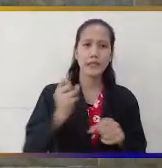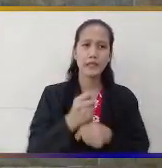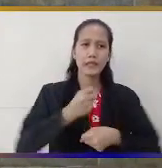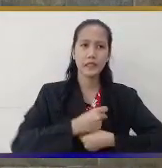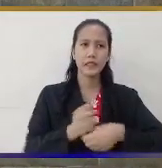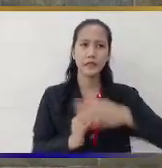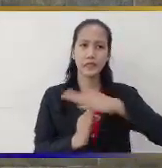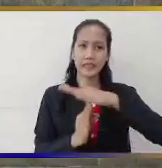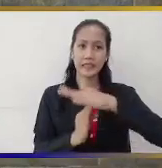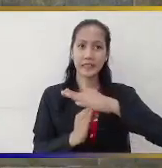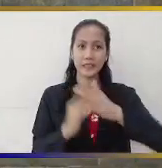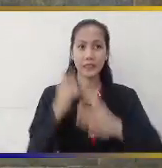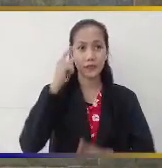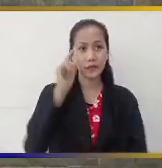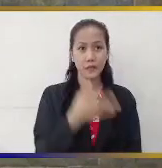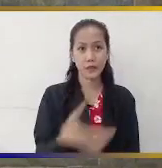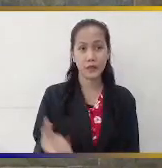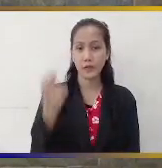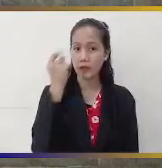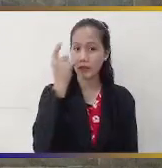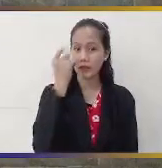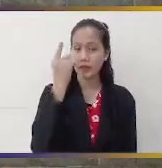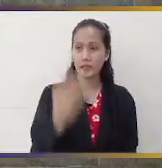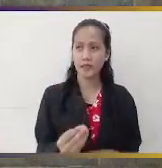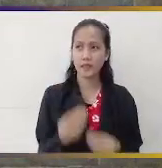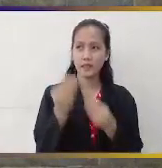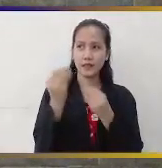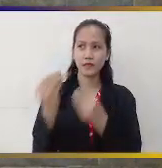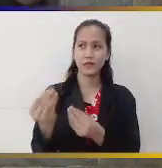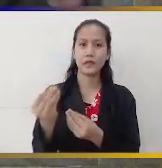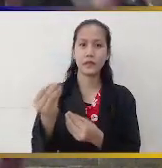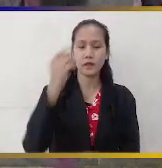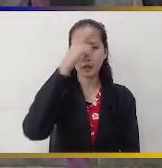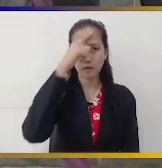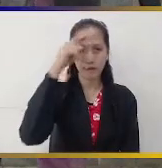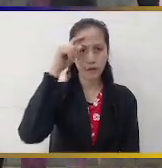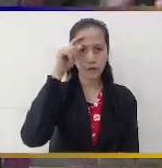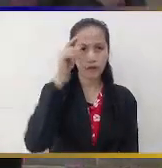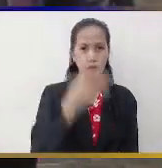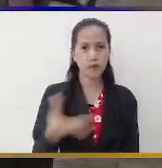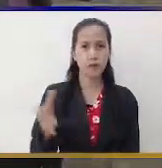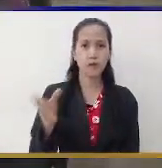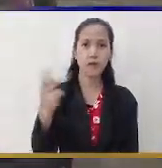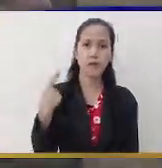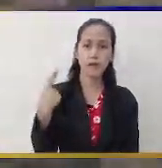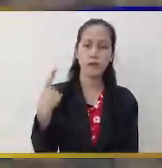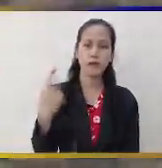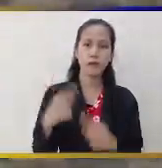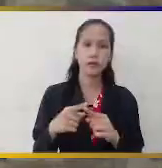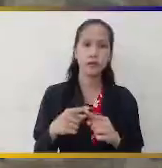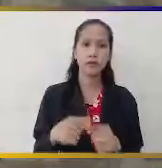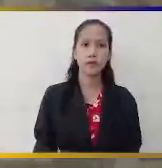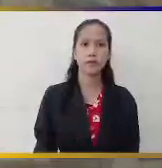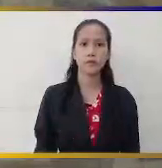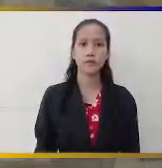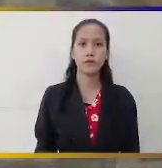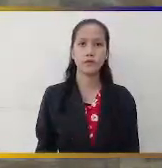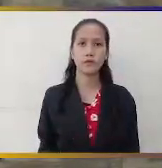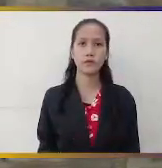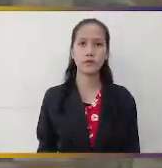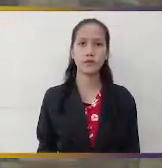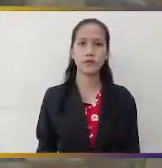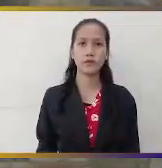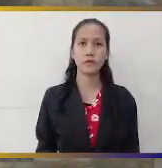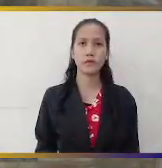giving. You don't give because you have to, grudgingly. You don't give